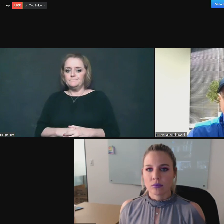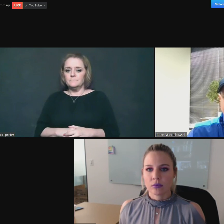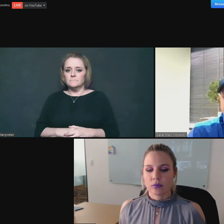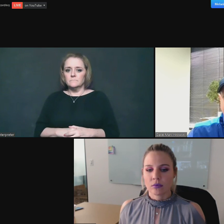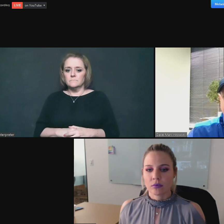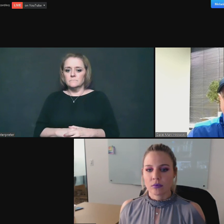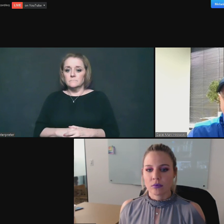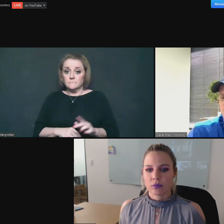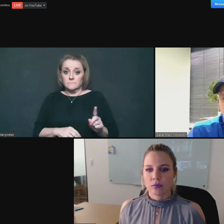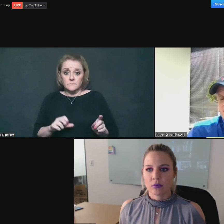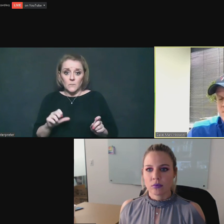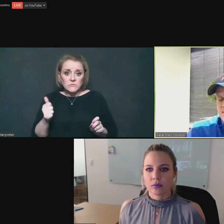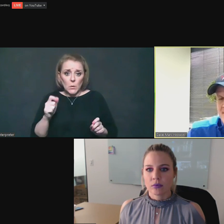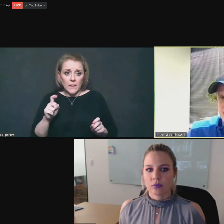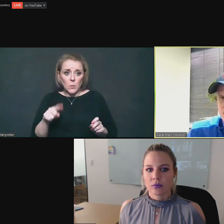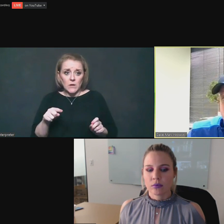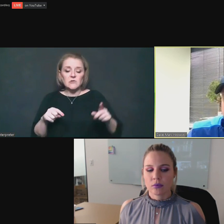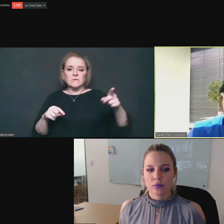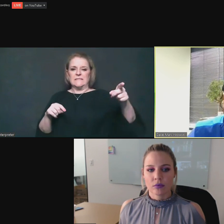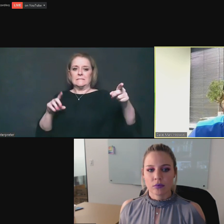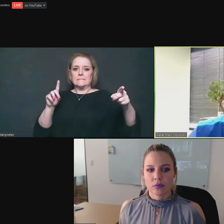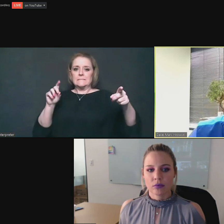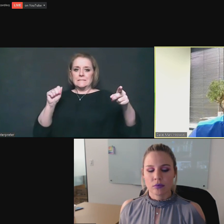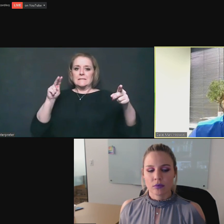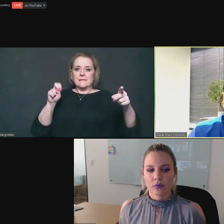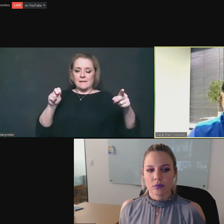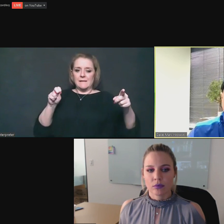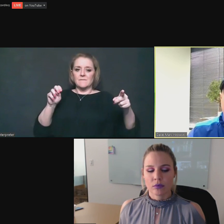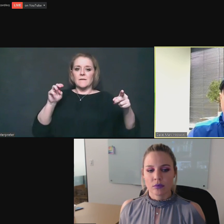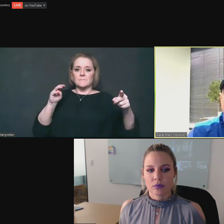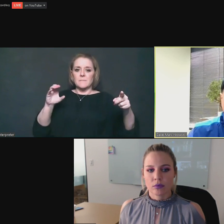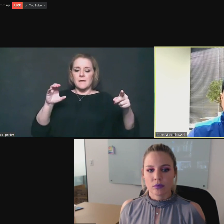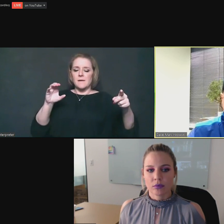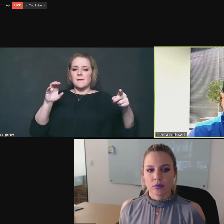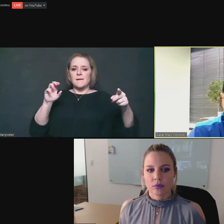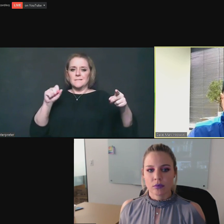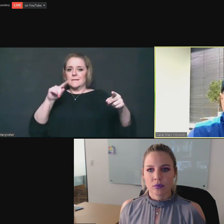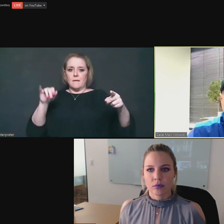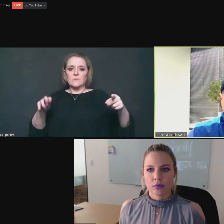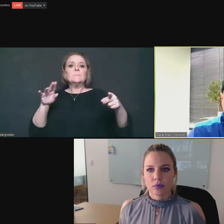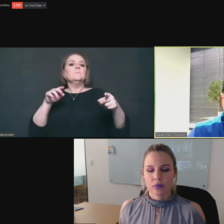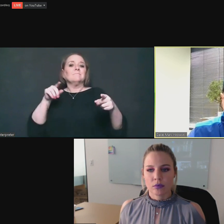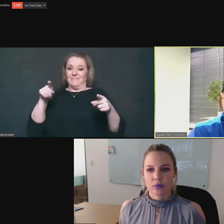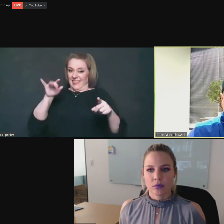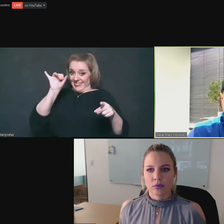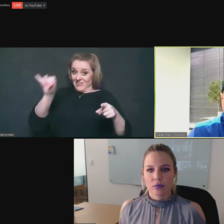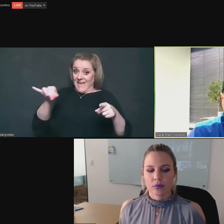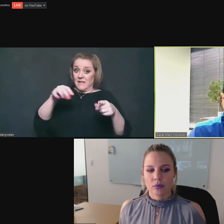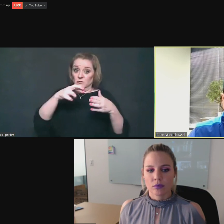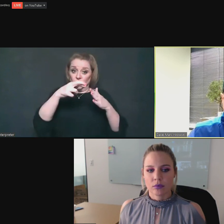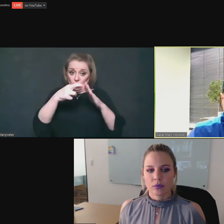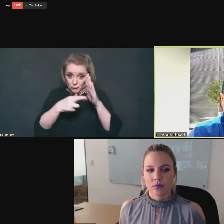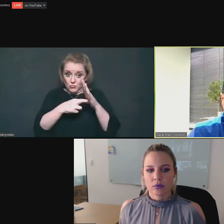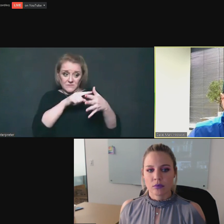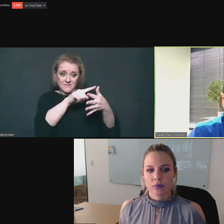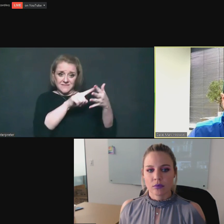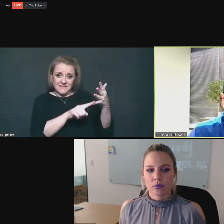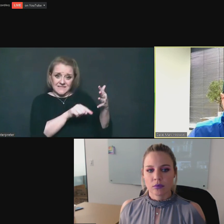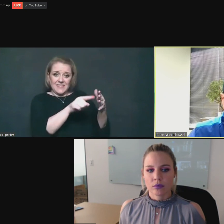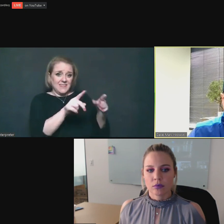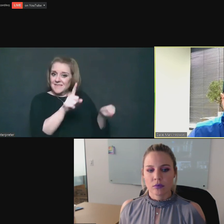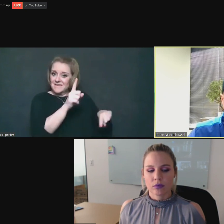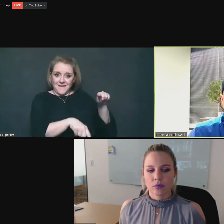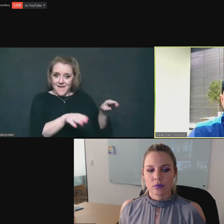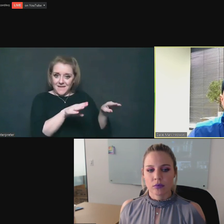Oh, did someone else have something to say? I was just going to say, and those are specifically outlined in the Lubbock Safe guidelines as groups that are considered going to be phase